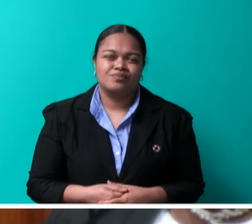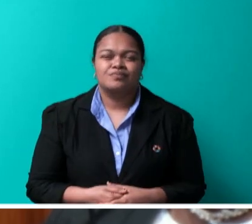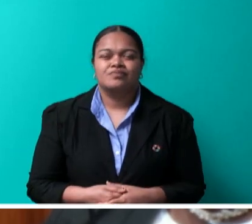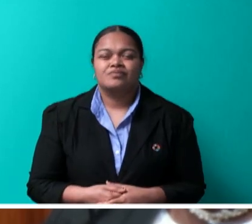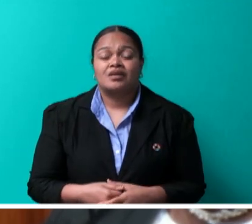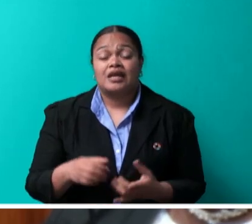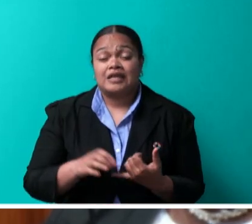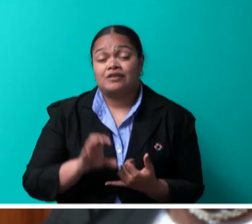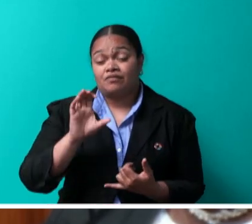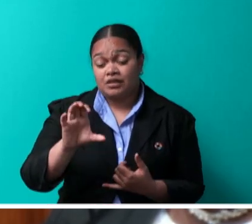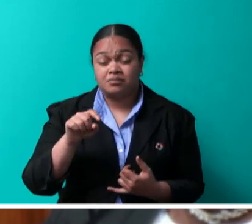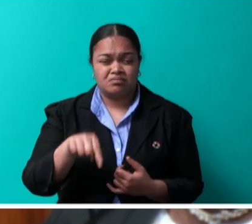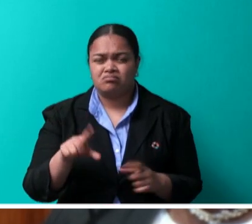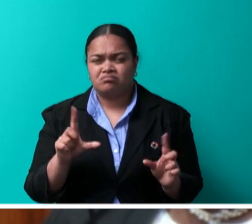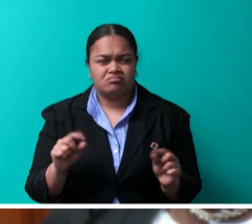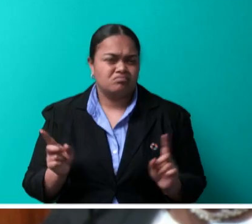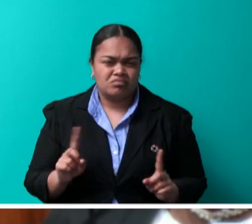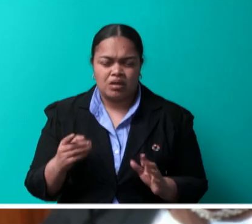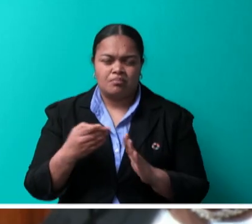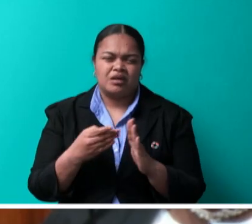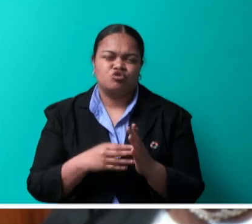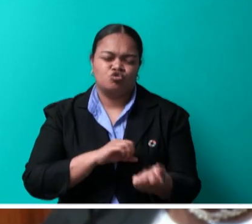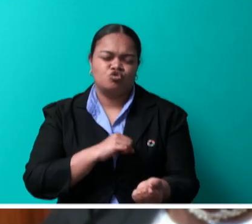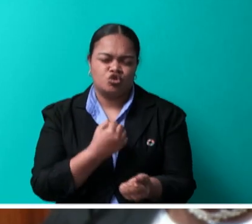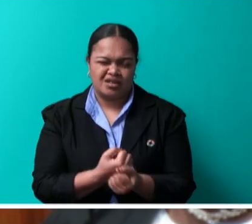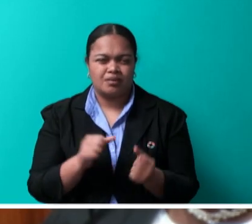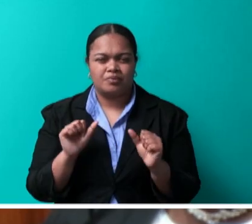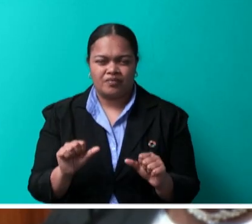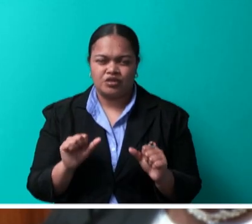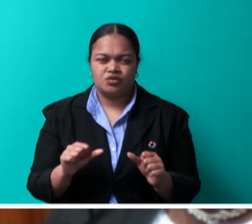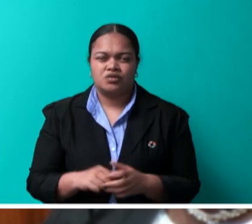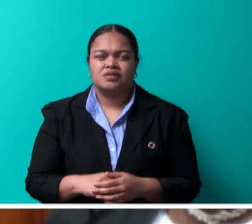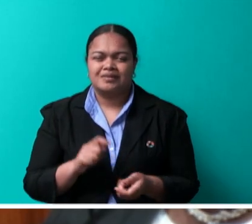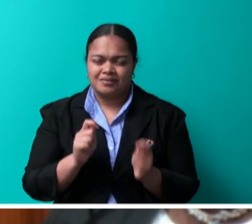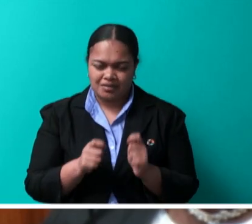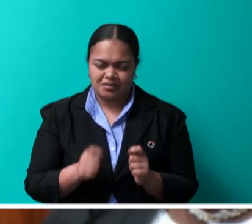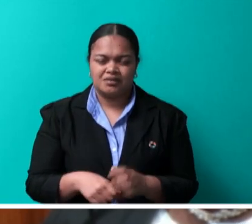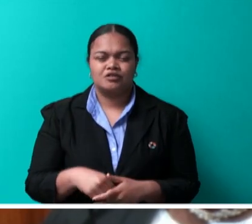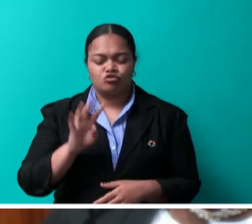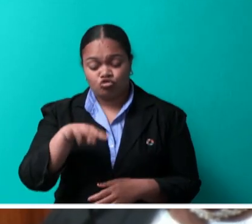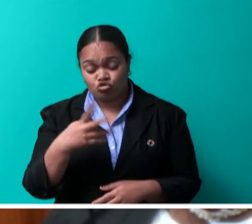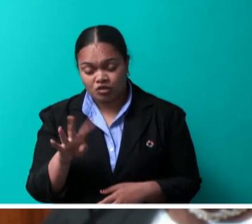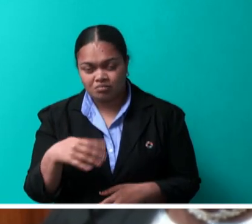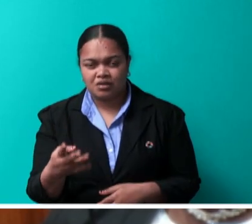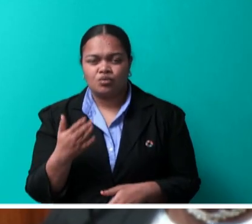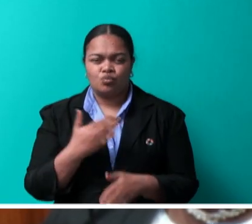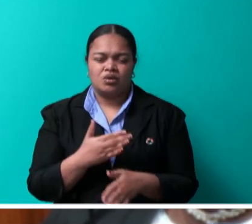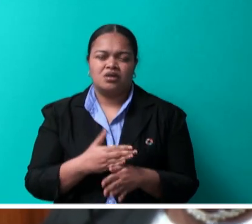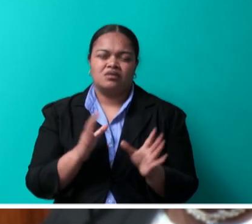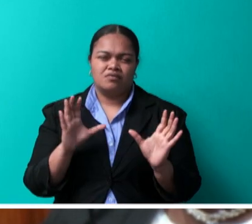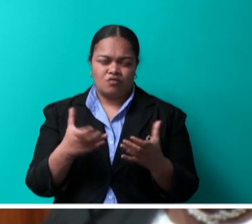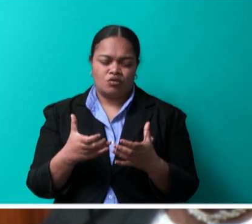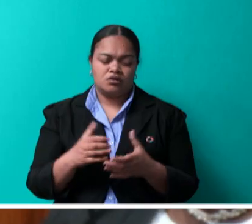The investments contained in this budget strengthens prevention, testing, treatment, and workforce